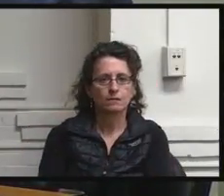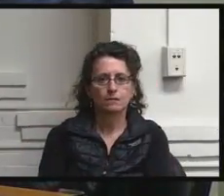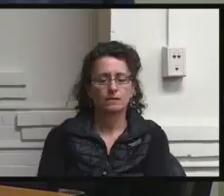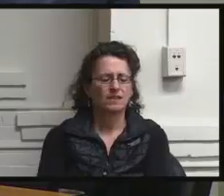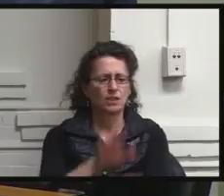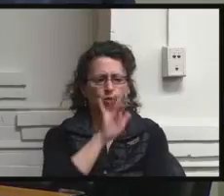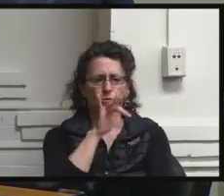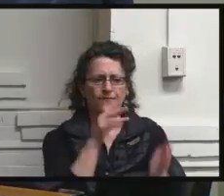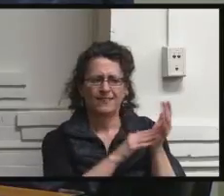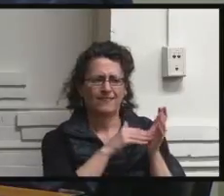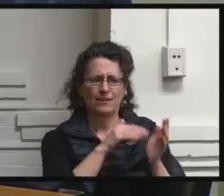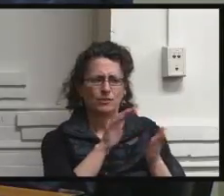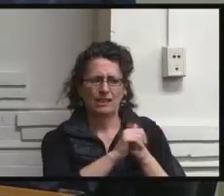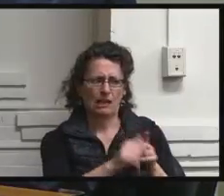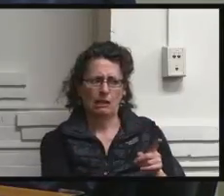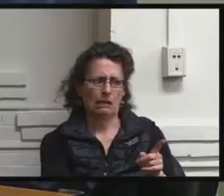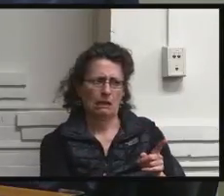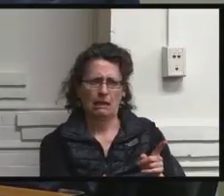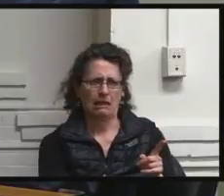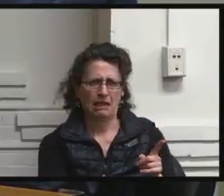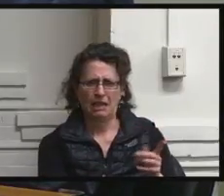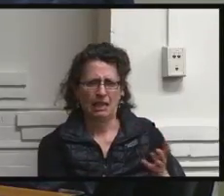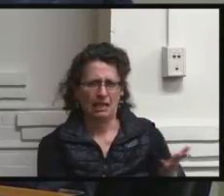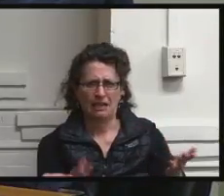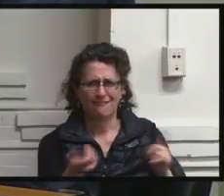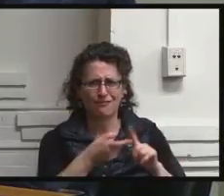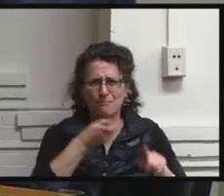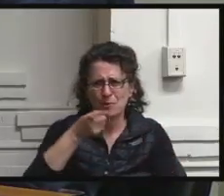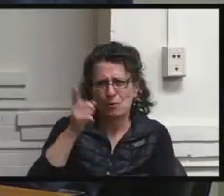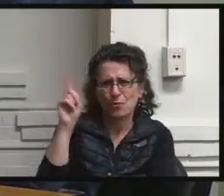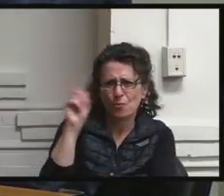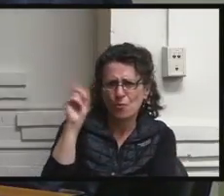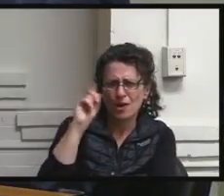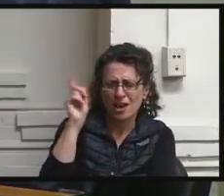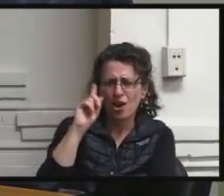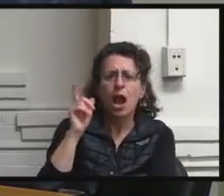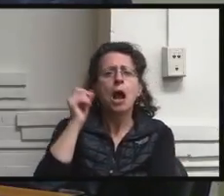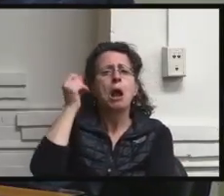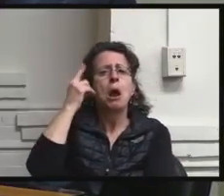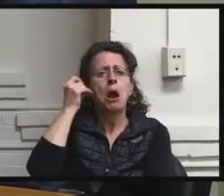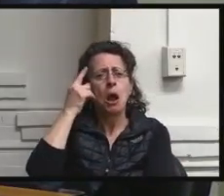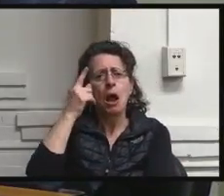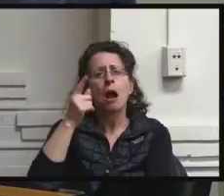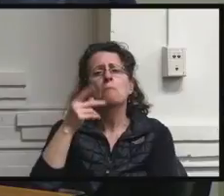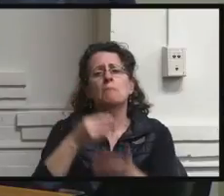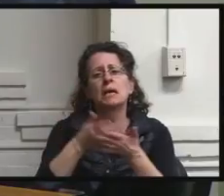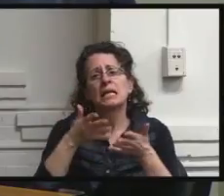the $25,000. You know, I mean, I understand how you got to that.